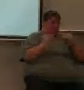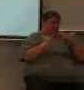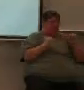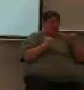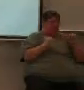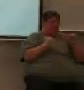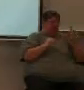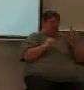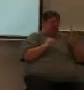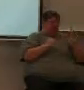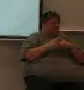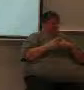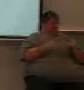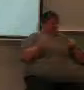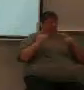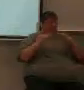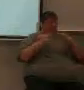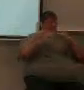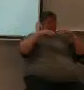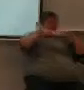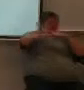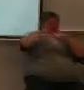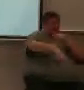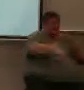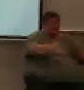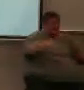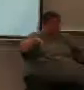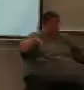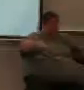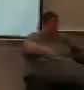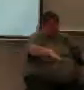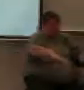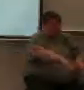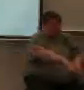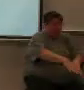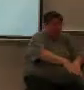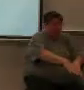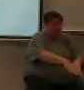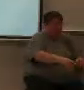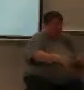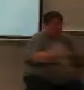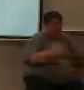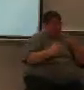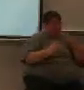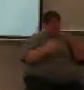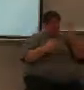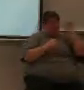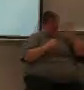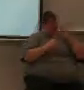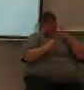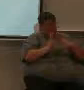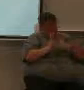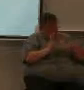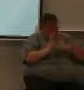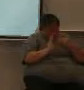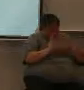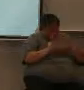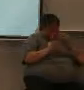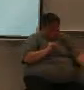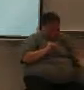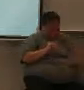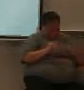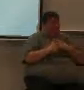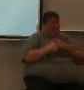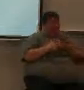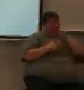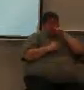been a problem in much of many areas that irrigate regularly, and particularly areas near desert areas, and where you get the